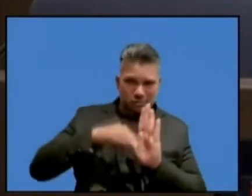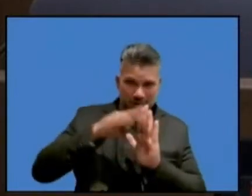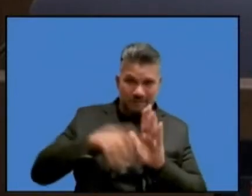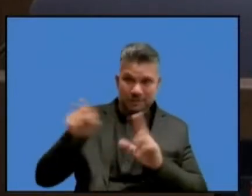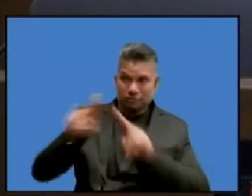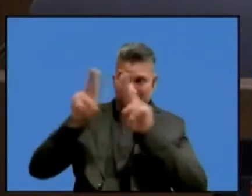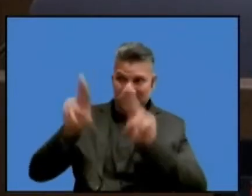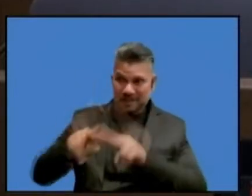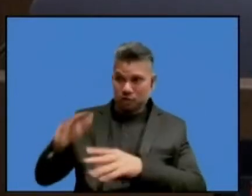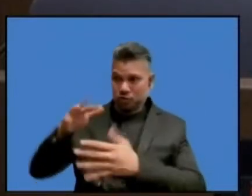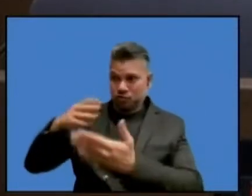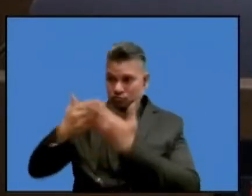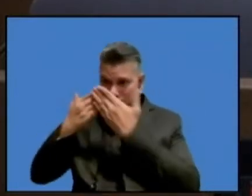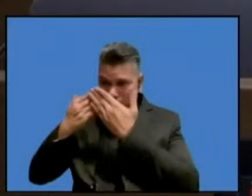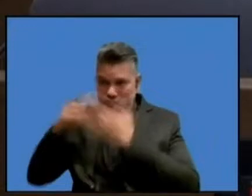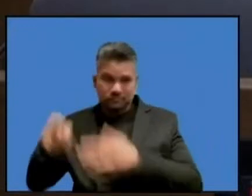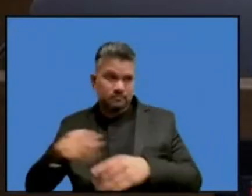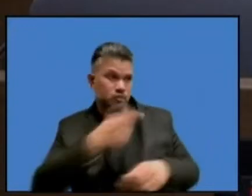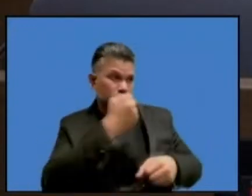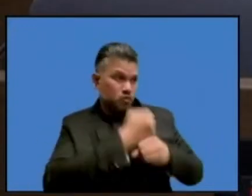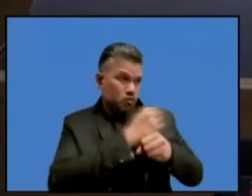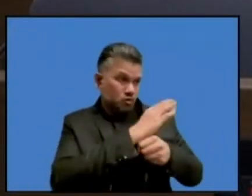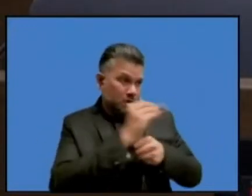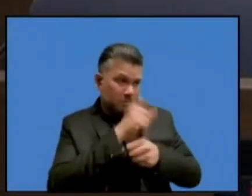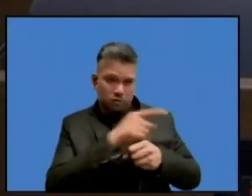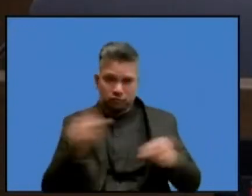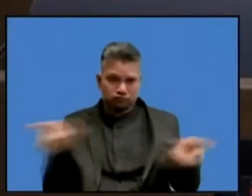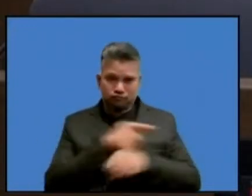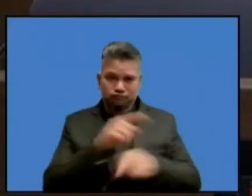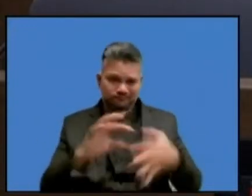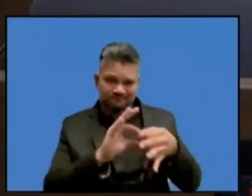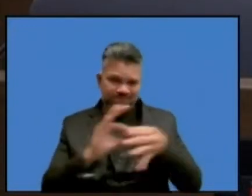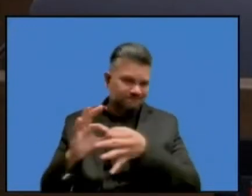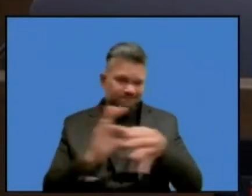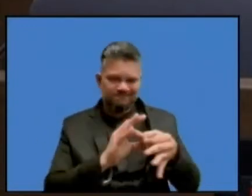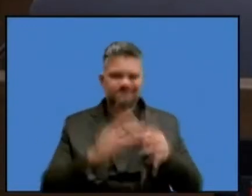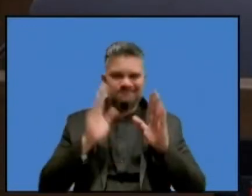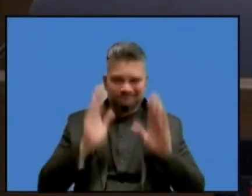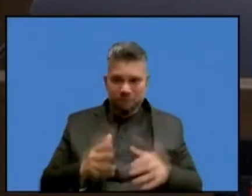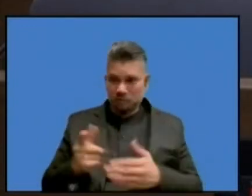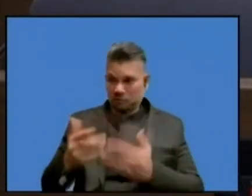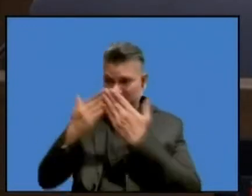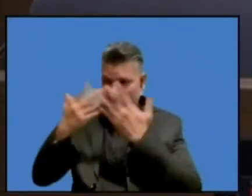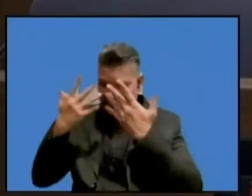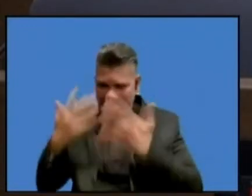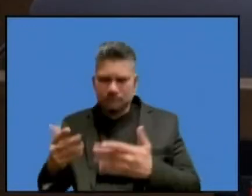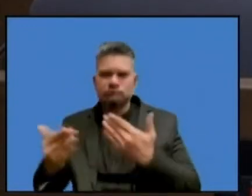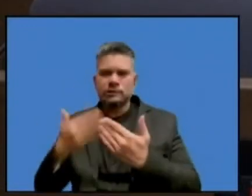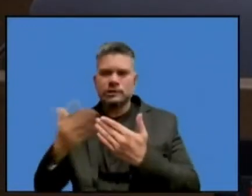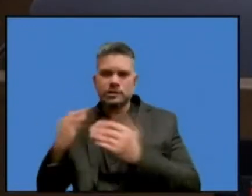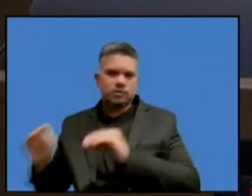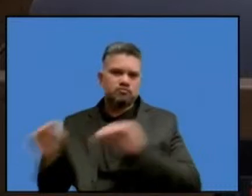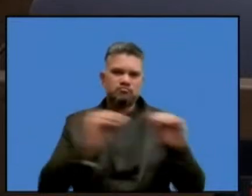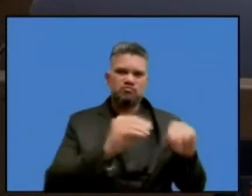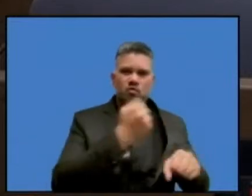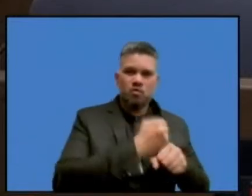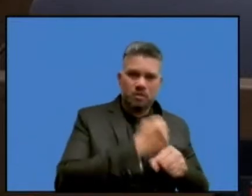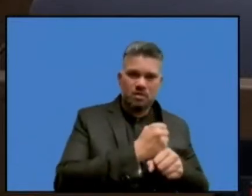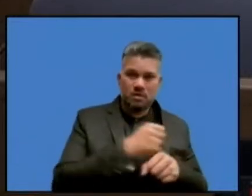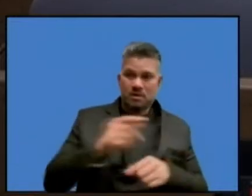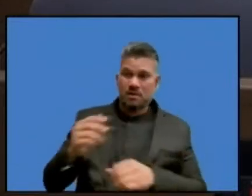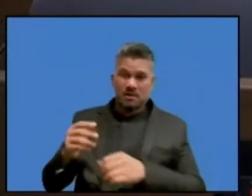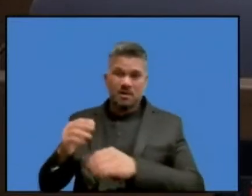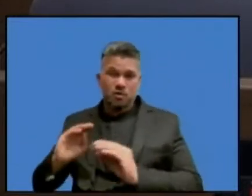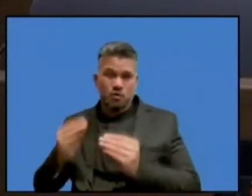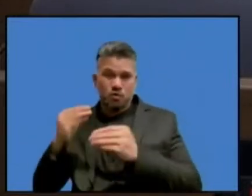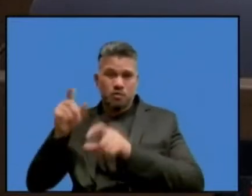employment opportunities to facilitate easier transition to the workforce after studying, recognizing that young people are an asset and play a crucial role in